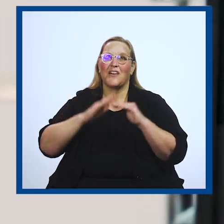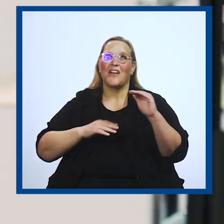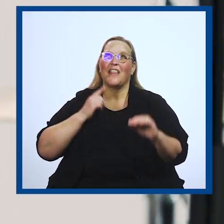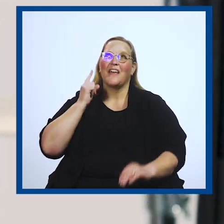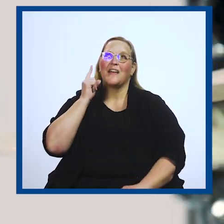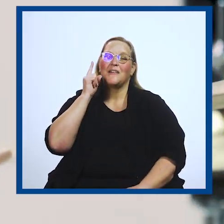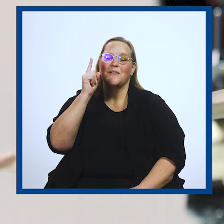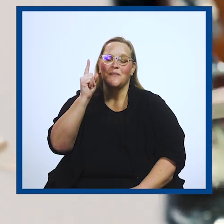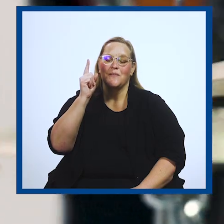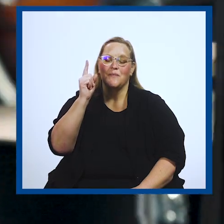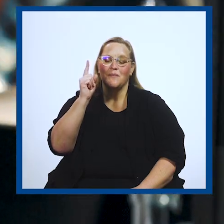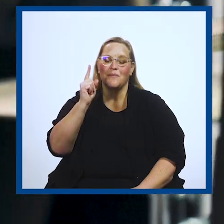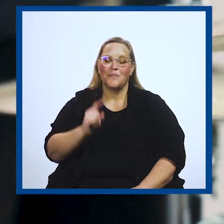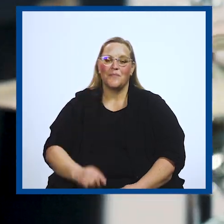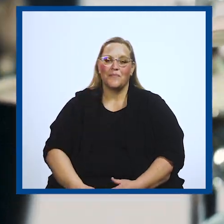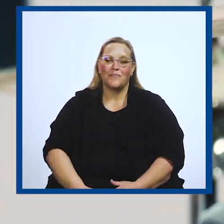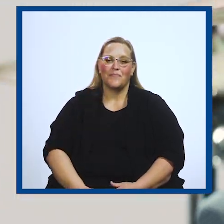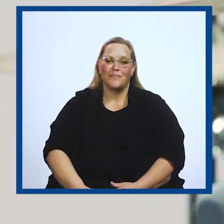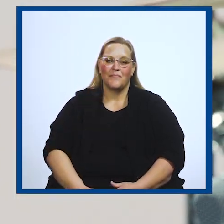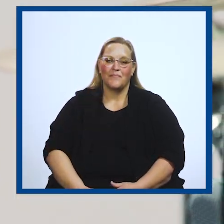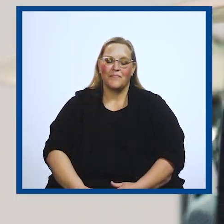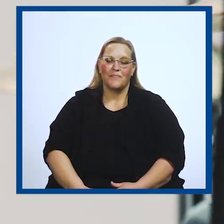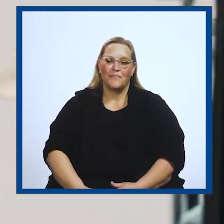is better than you.